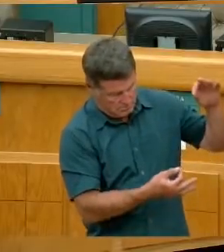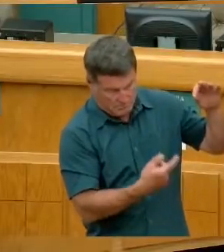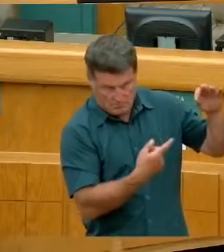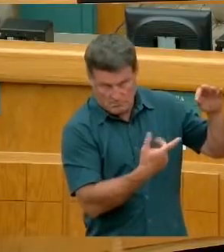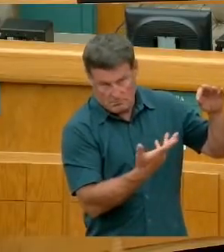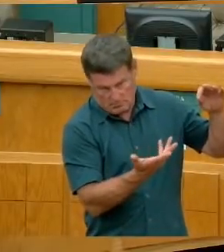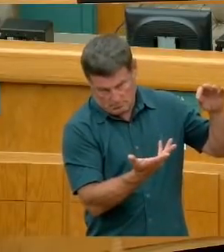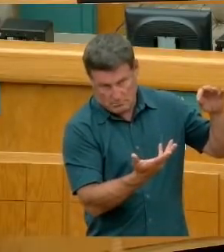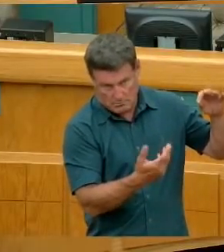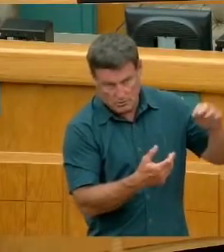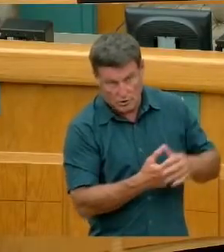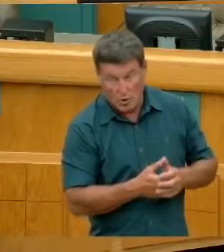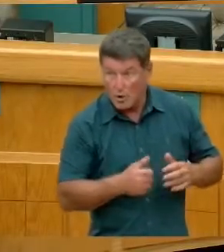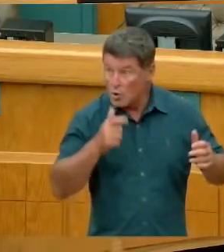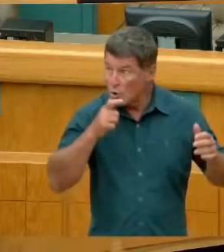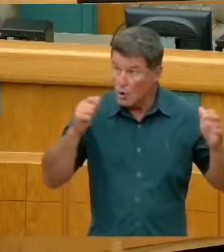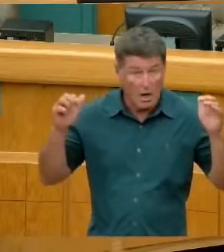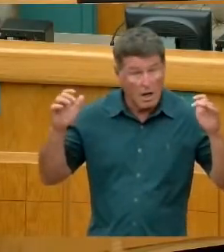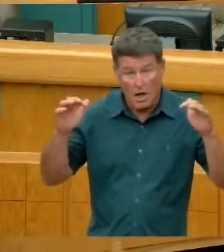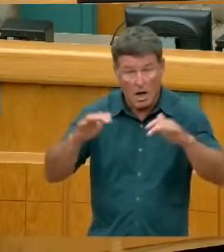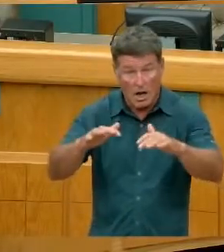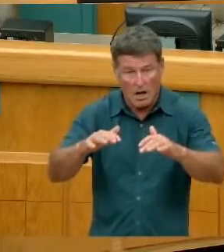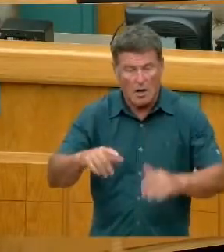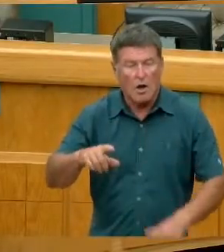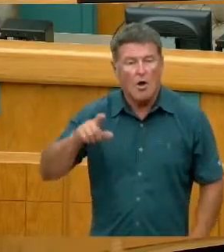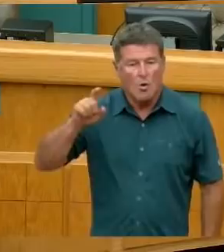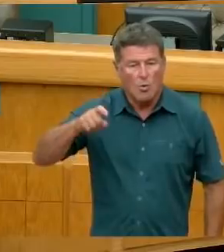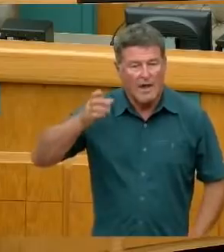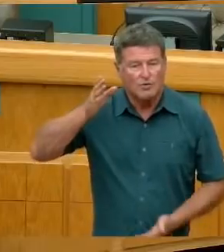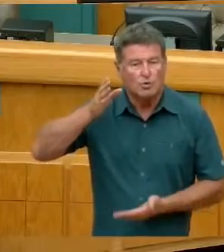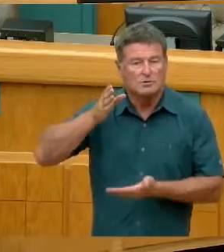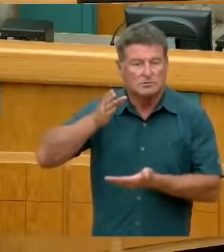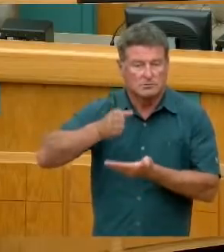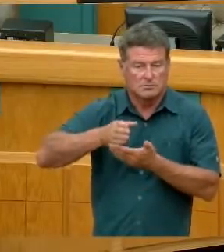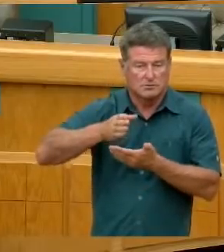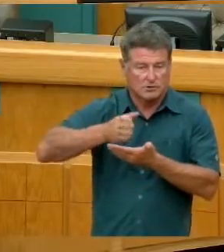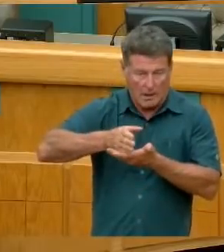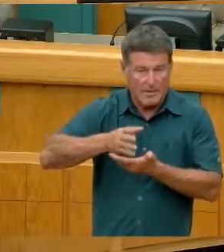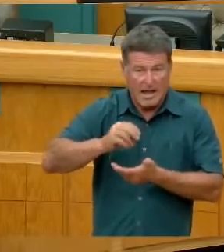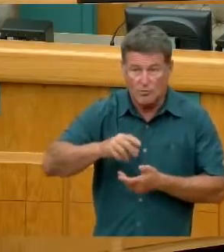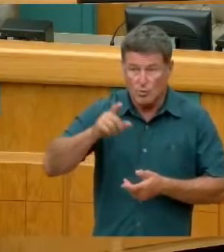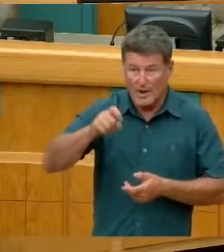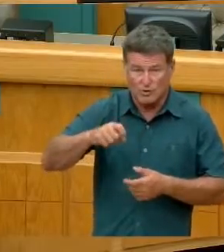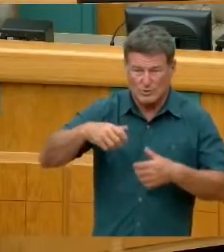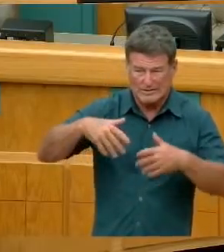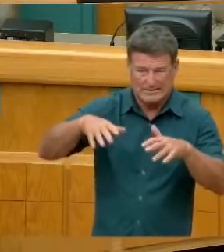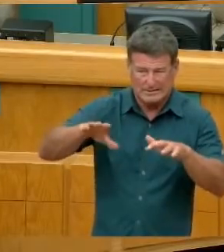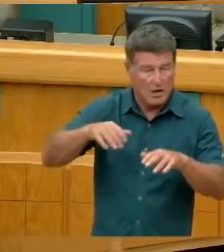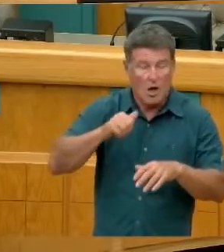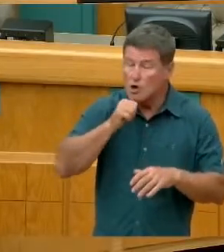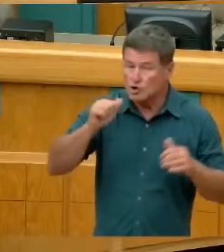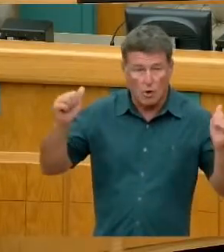So we have to suppress these gatherings. We have to, for our own sake.